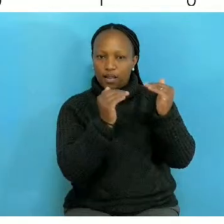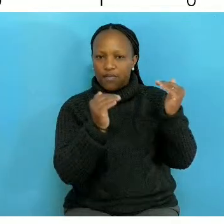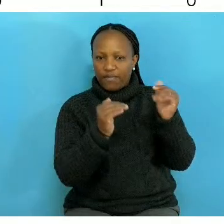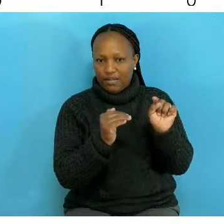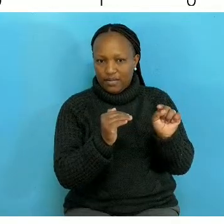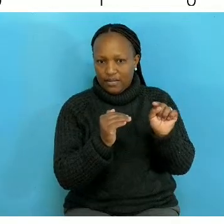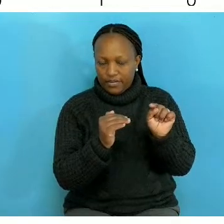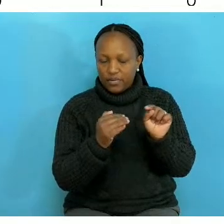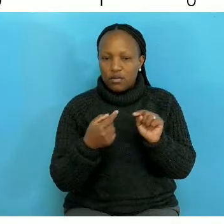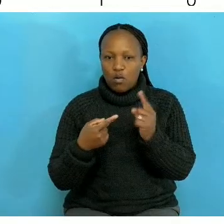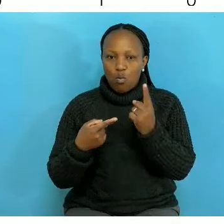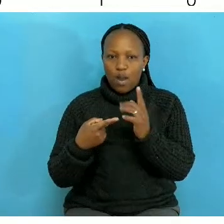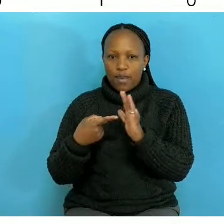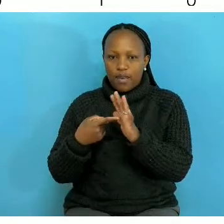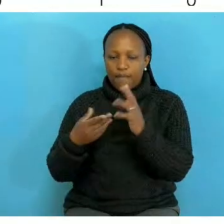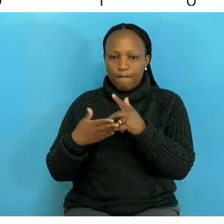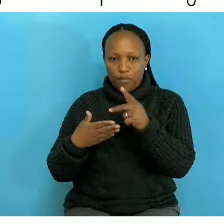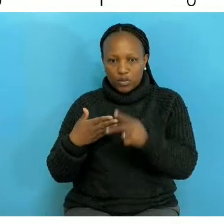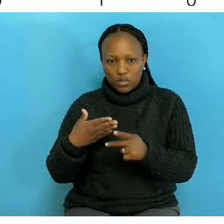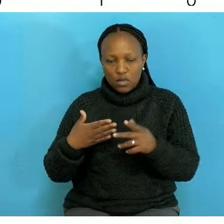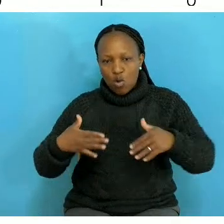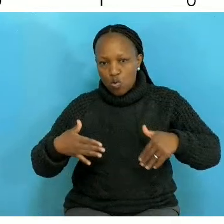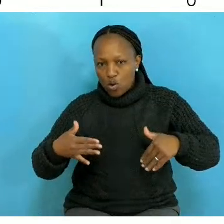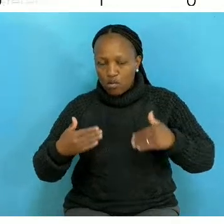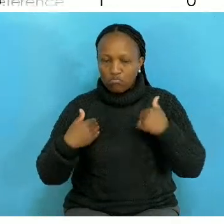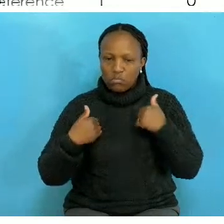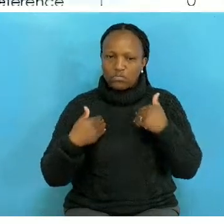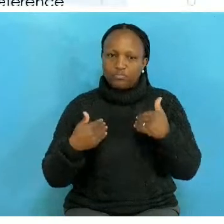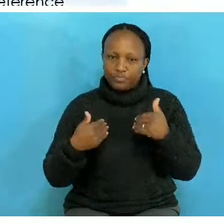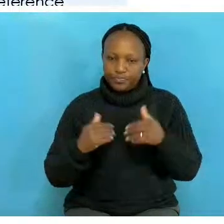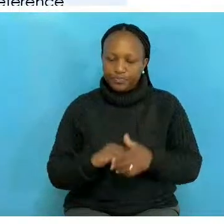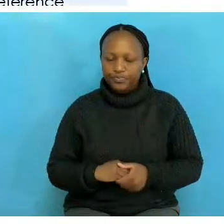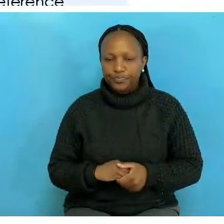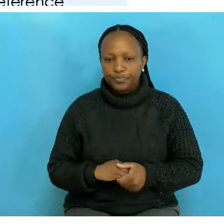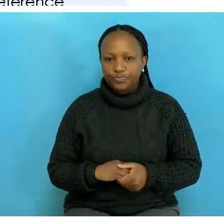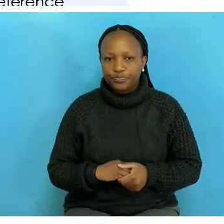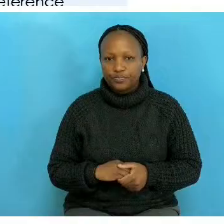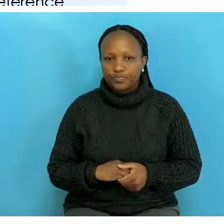and 1 project has not yet started.